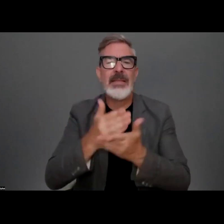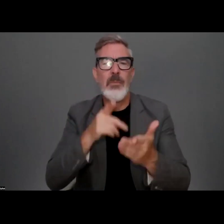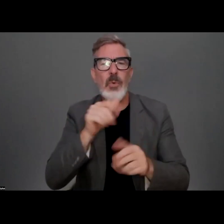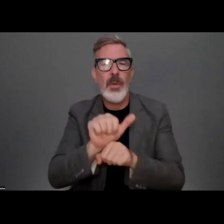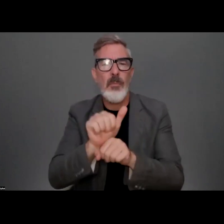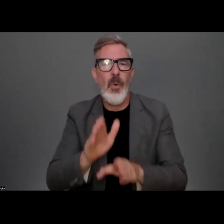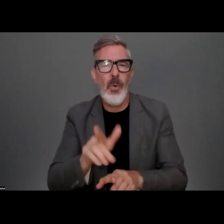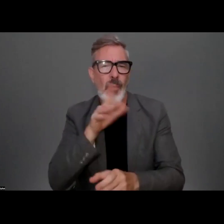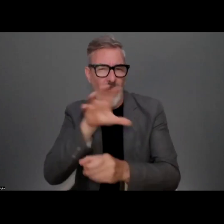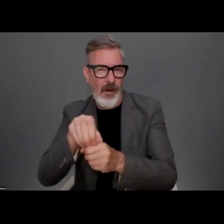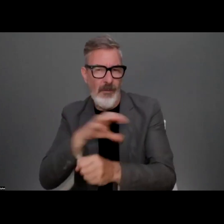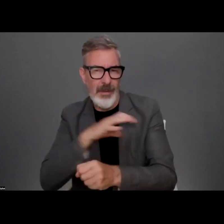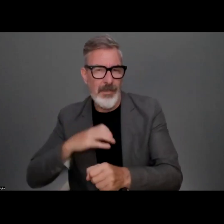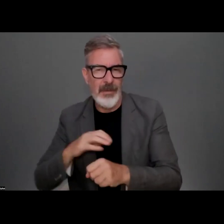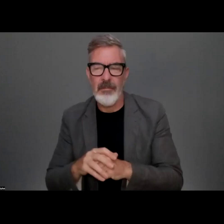a little deeper.